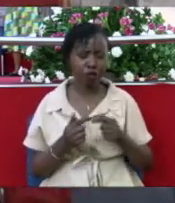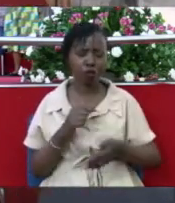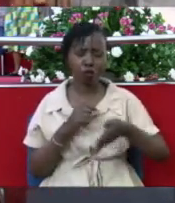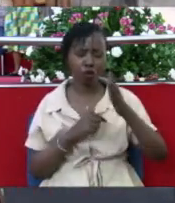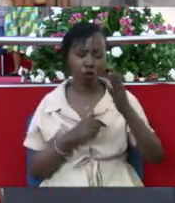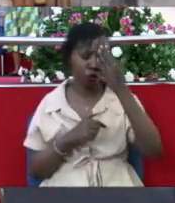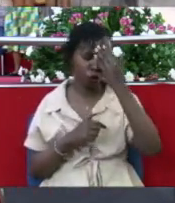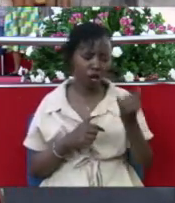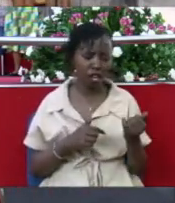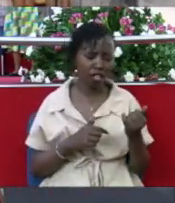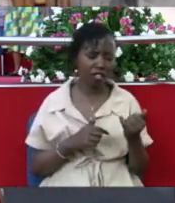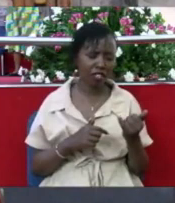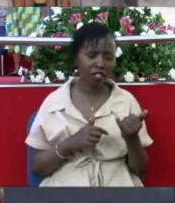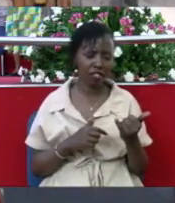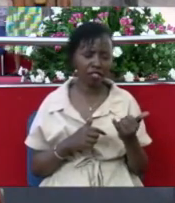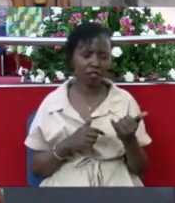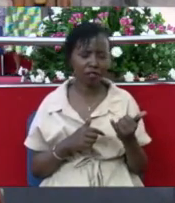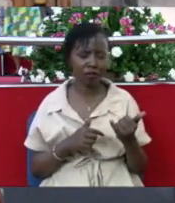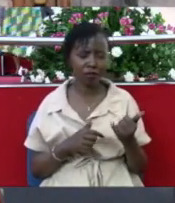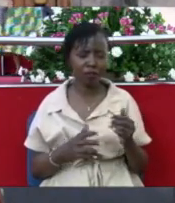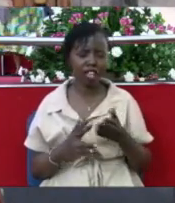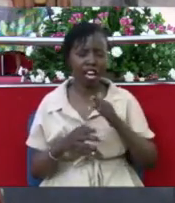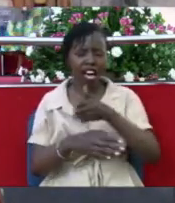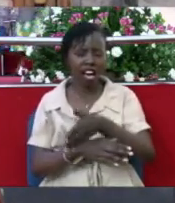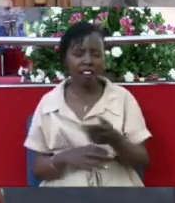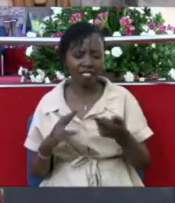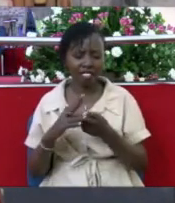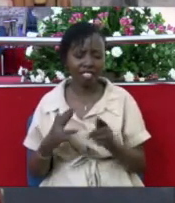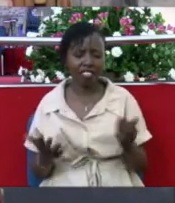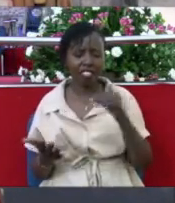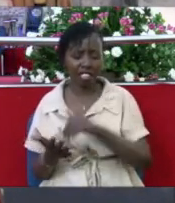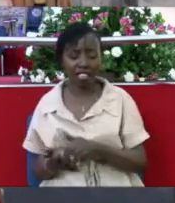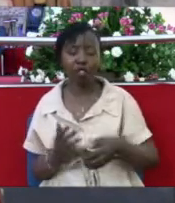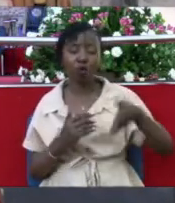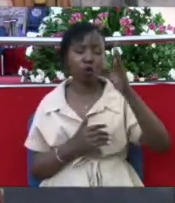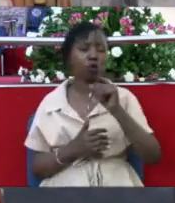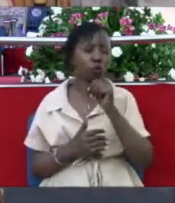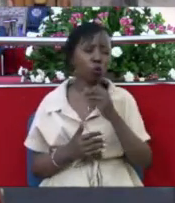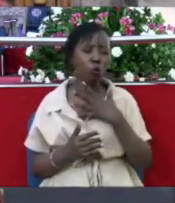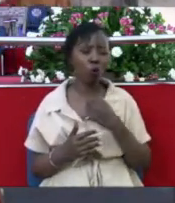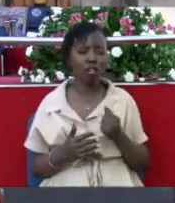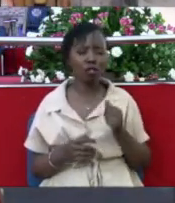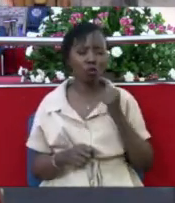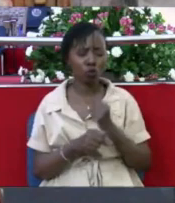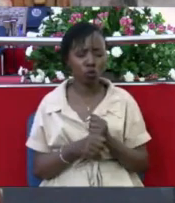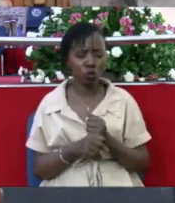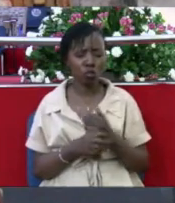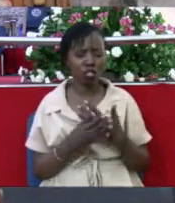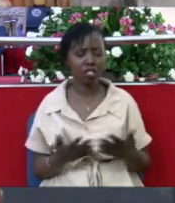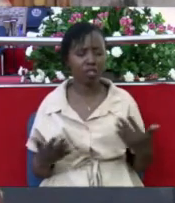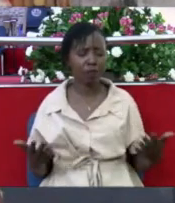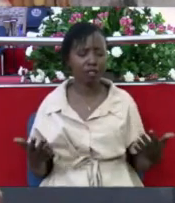restarting. Kwa sababu upande ule wa kuanza tena. Is something God wants to do. Kuna kitu Mungu anataka kufanya. Is someone's life will be transformed. Ni maisha ya